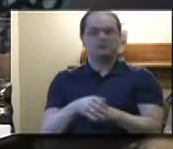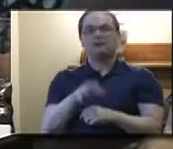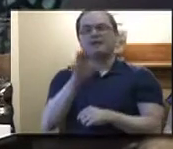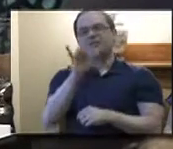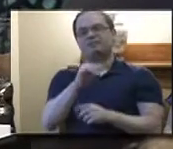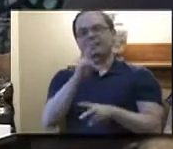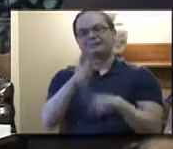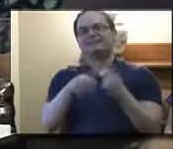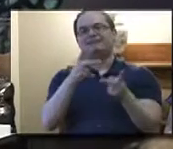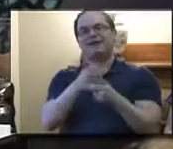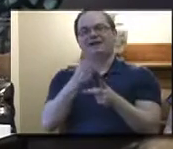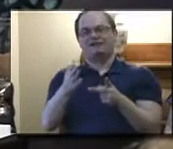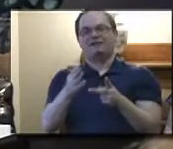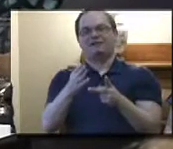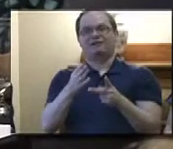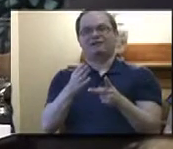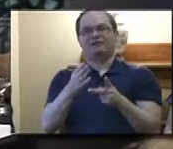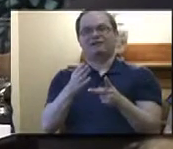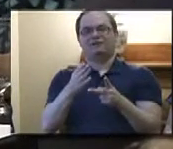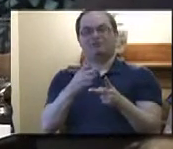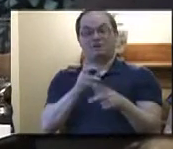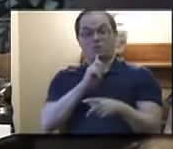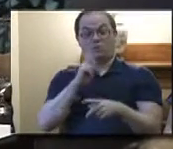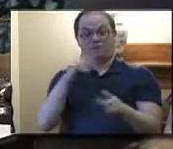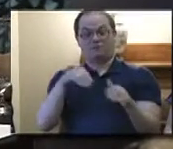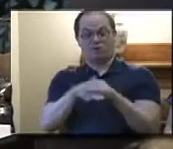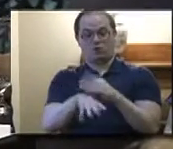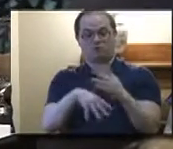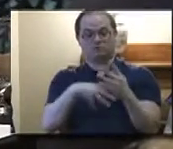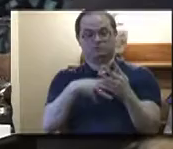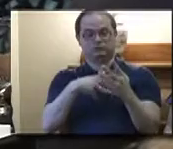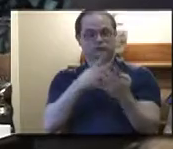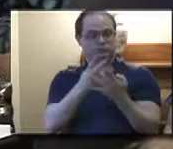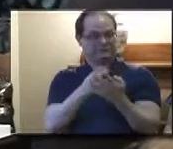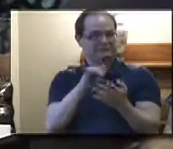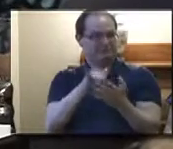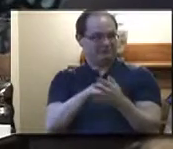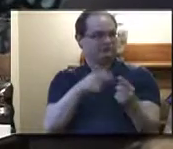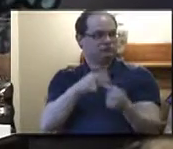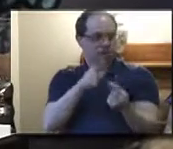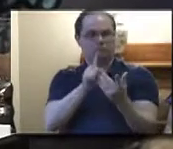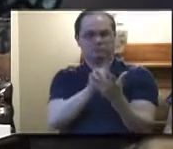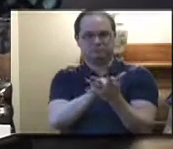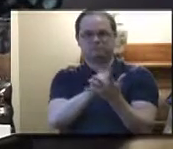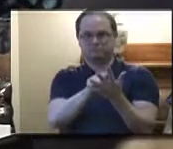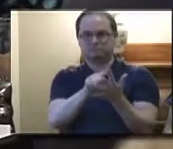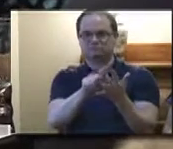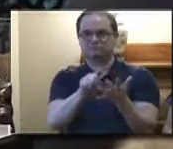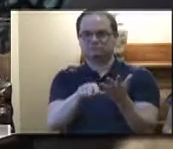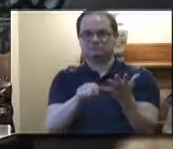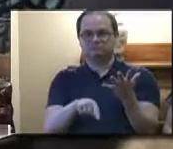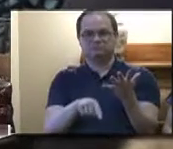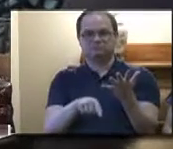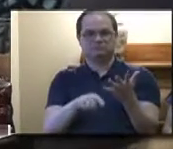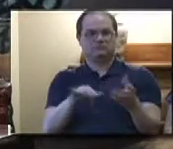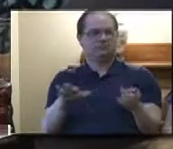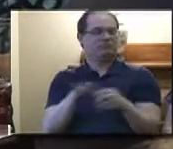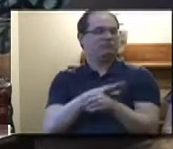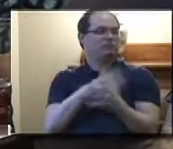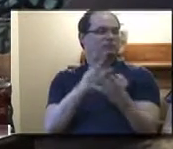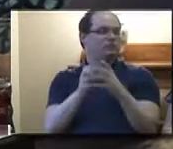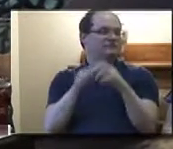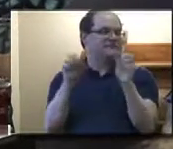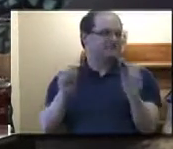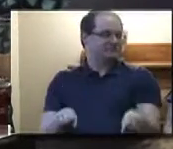kinds of things that snag deaf people when they get in prison, and that that the whole prison